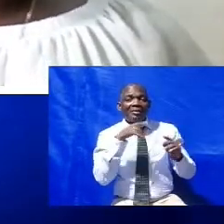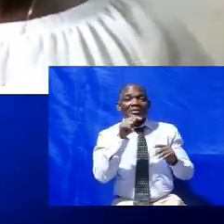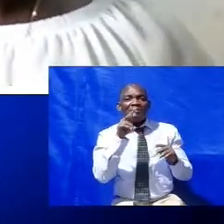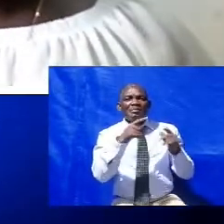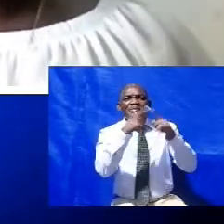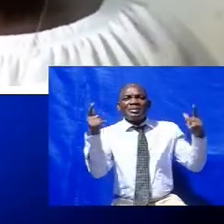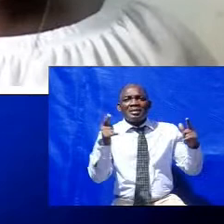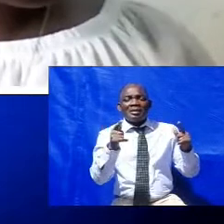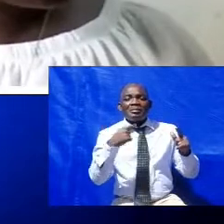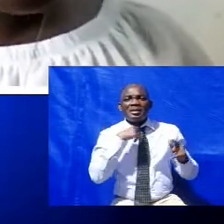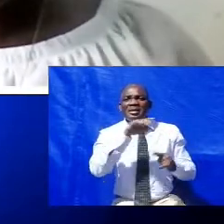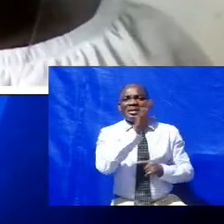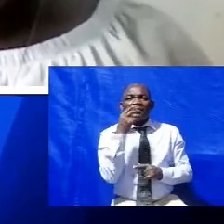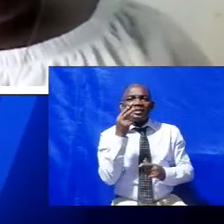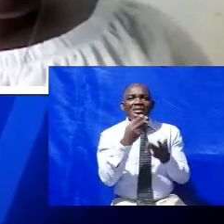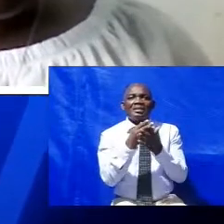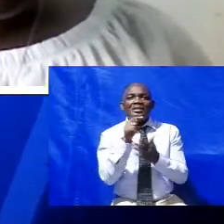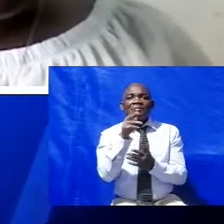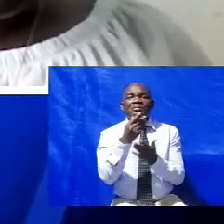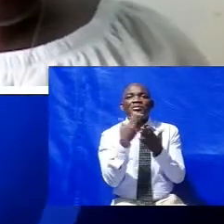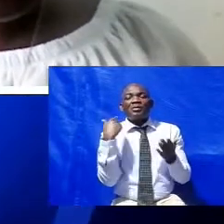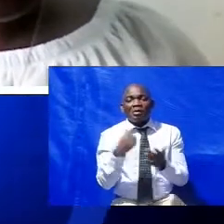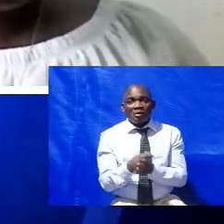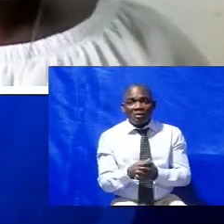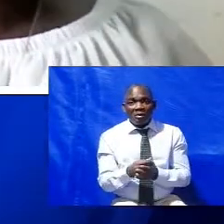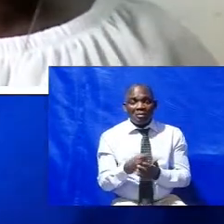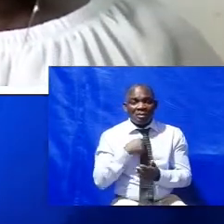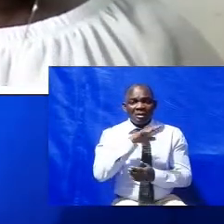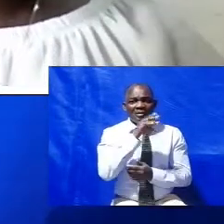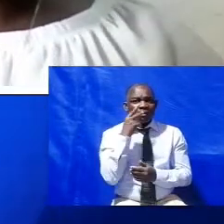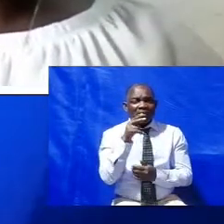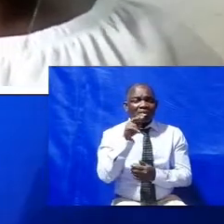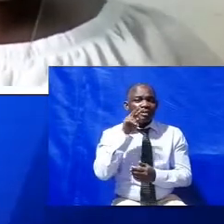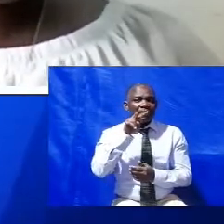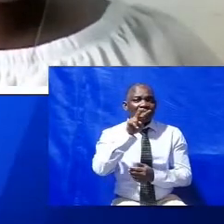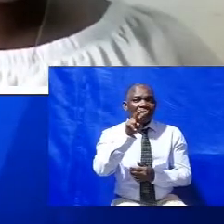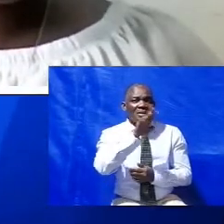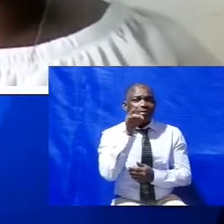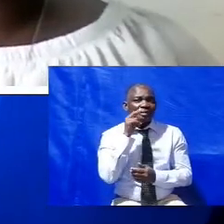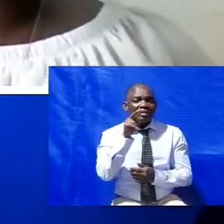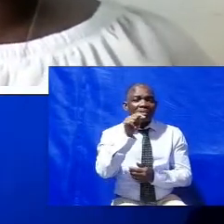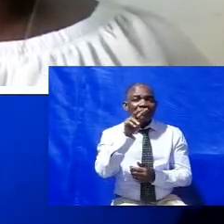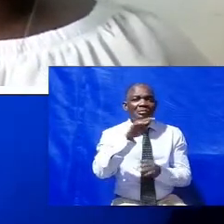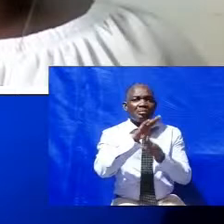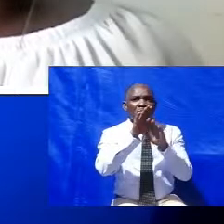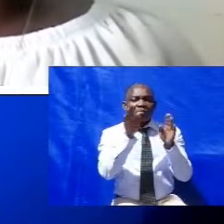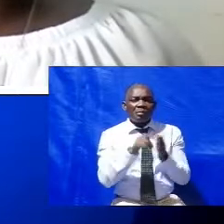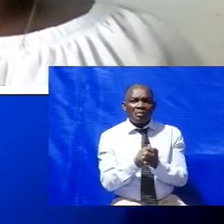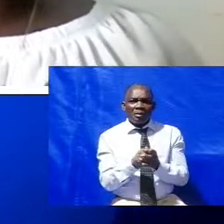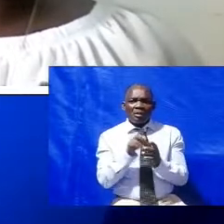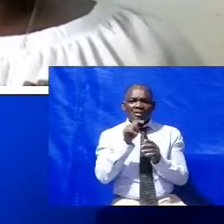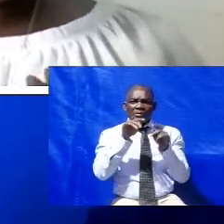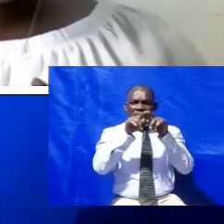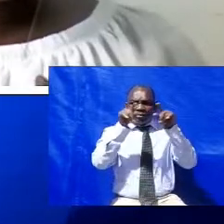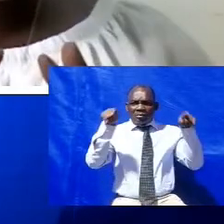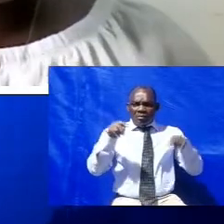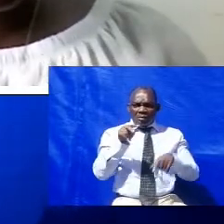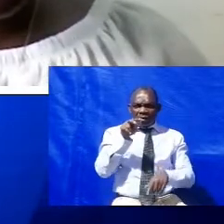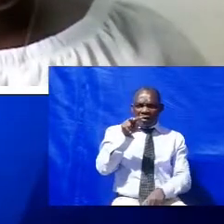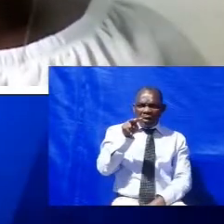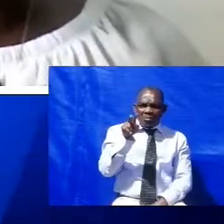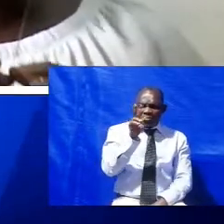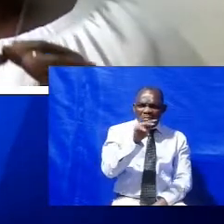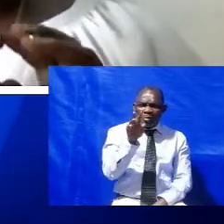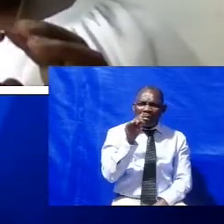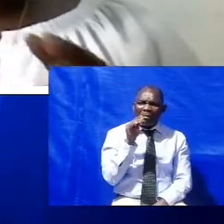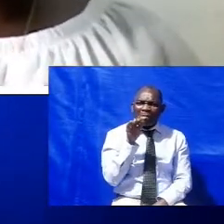So I had never seen a TV also. Wow. So I'm there, and I look at the TV,